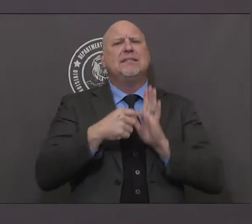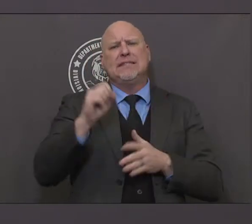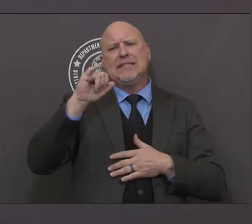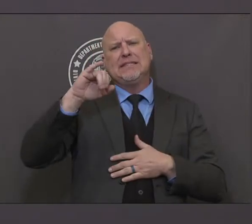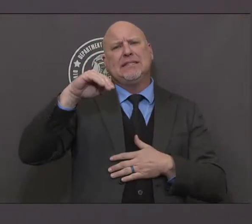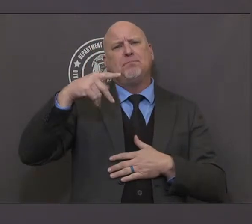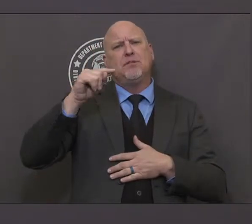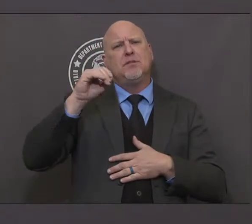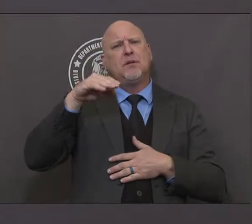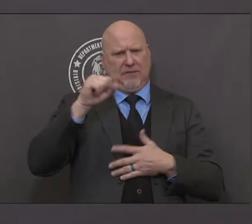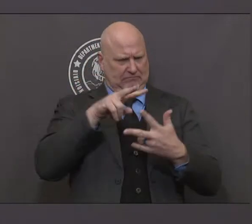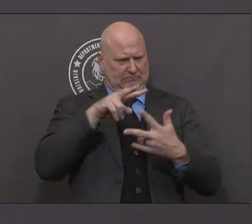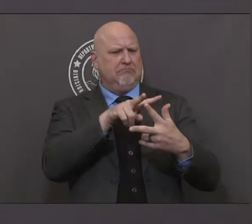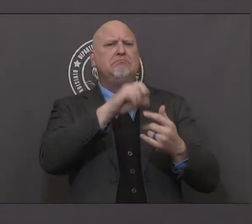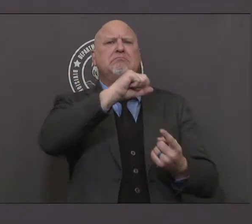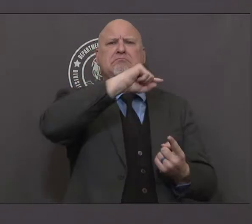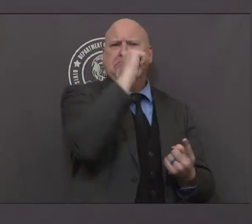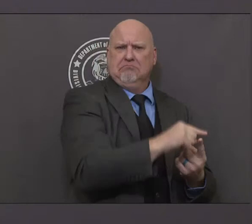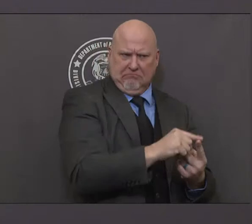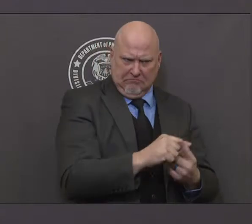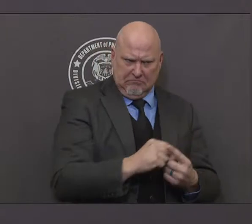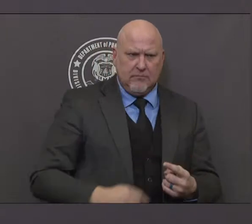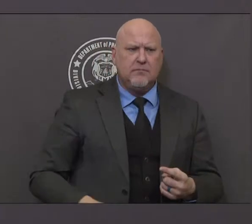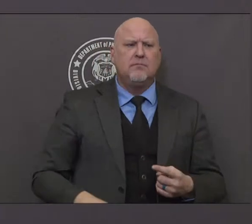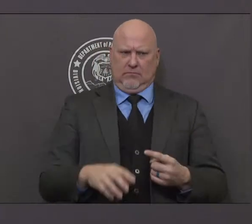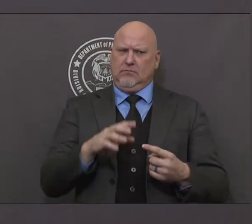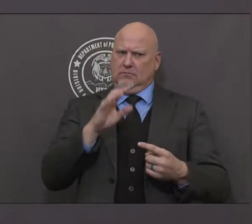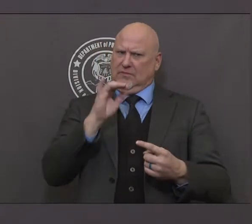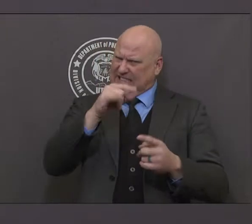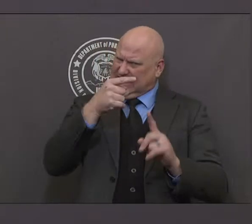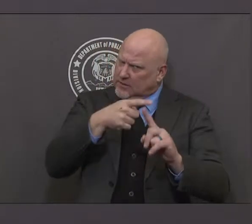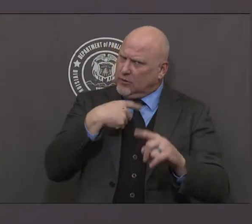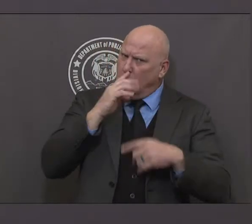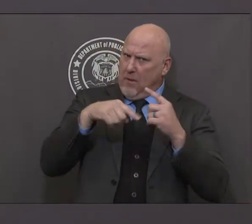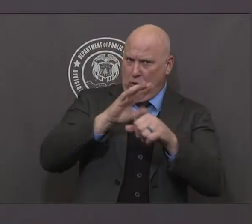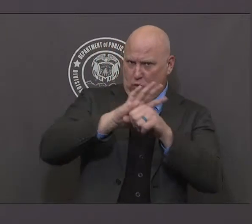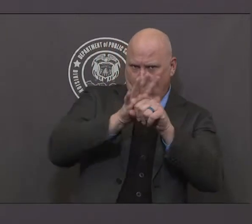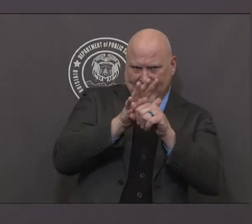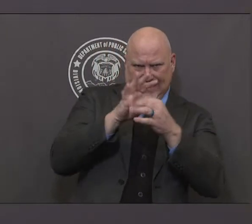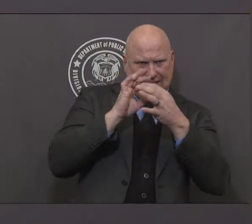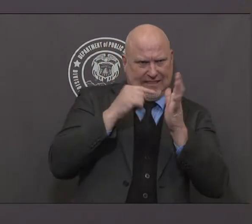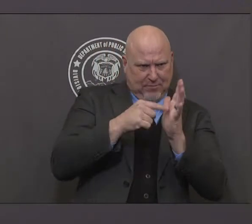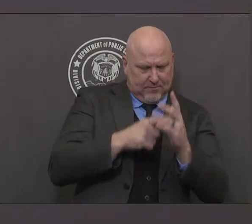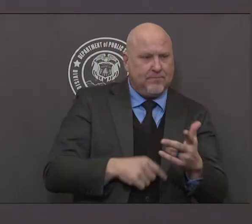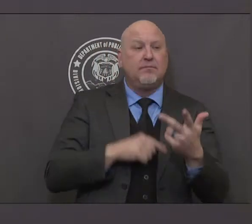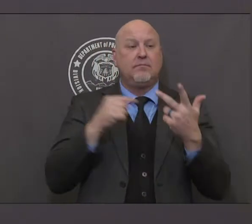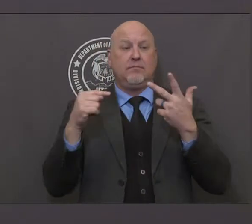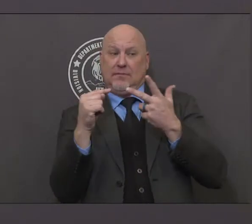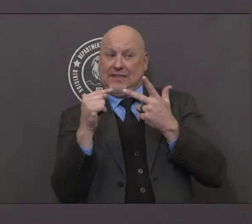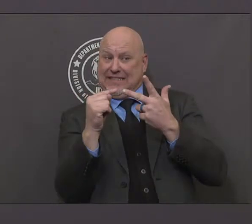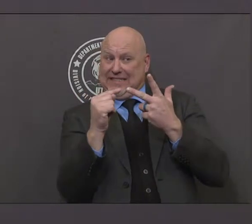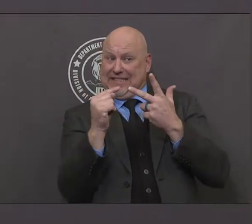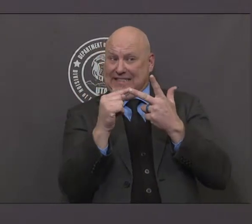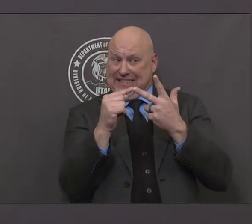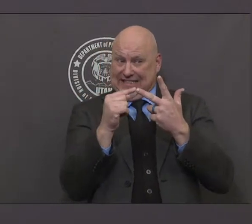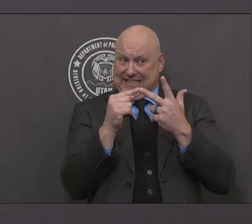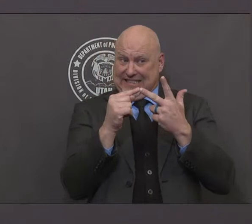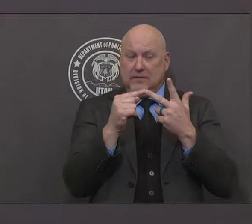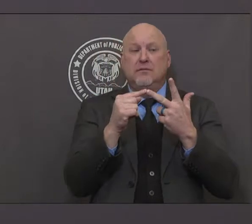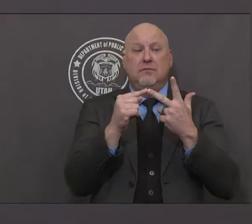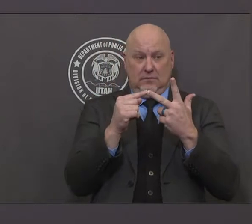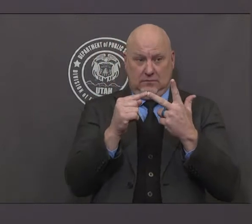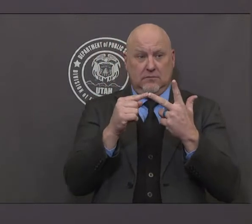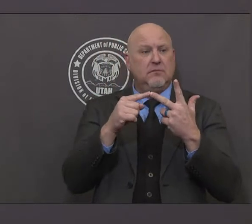proved to be effective at preventing 72% of US individuals against COVID-19